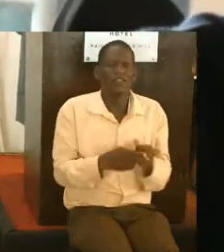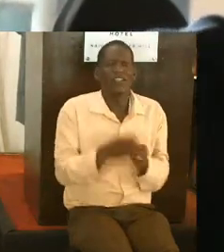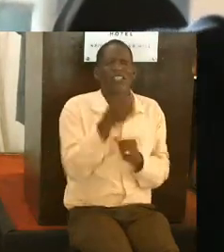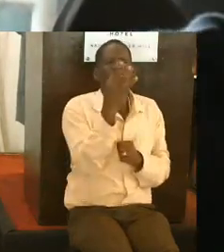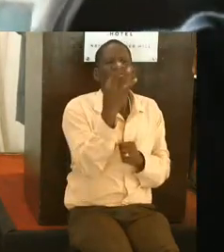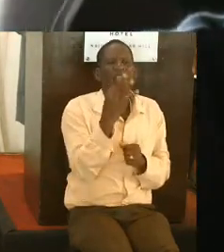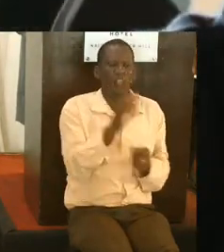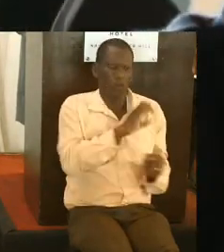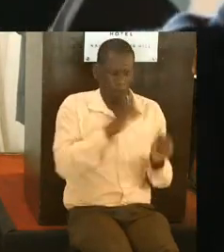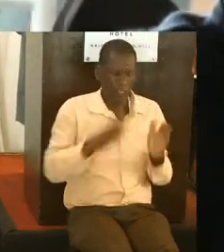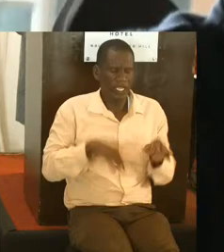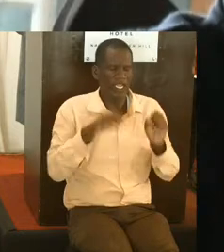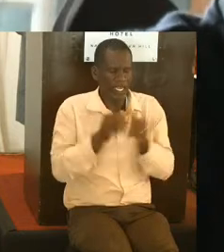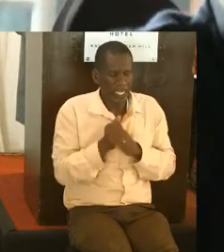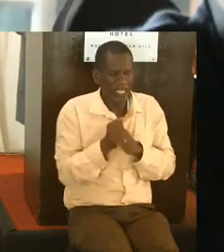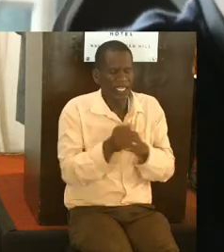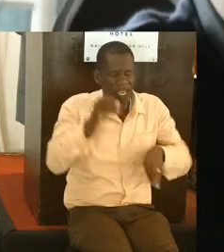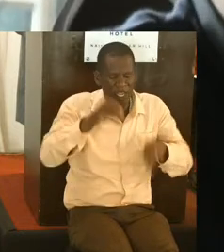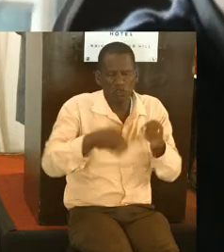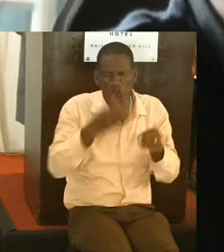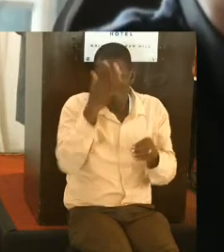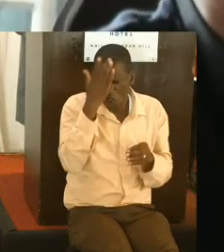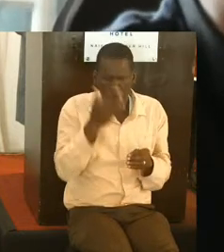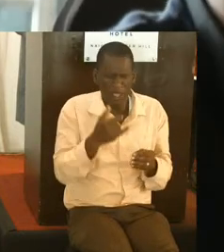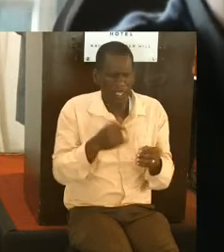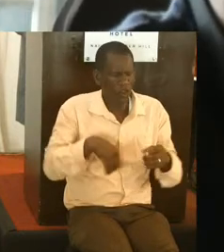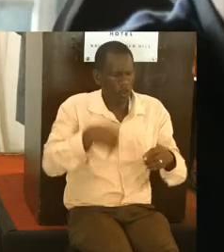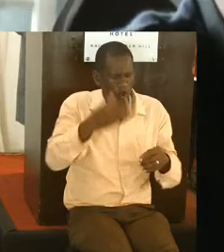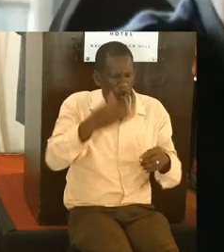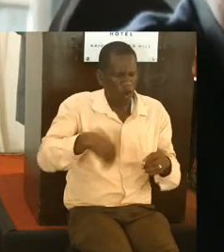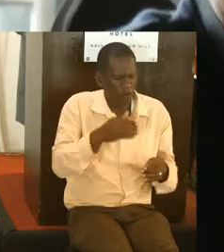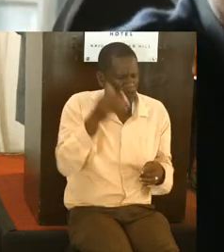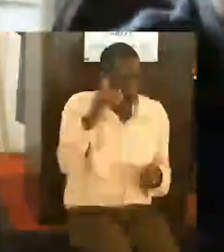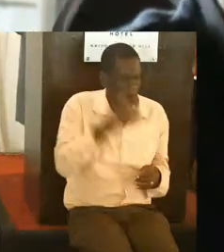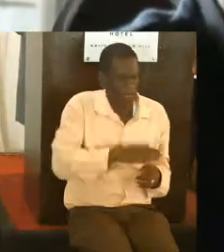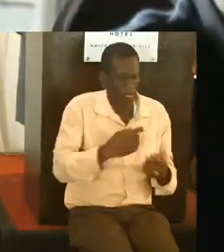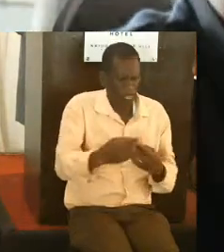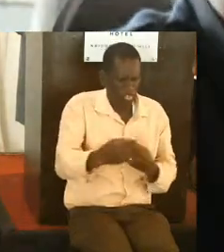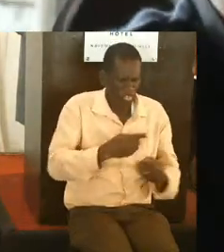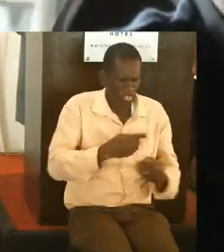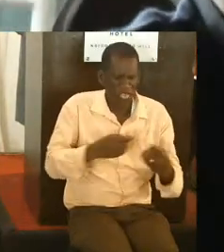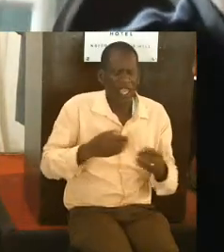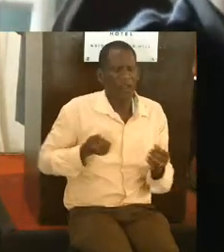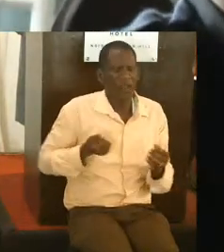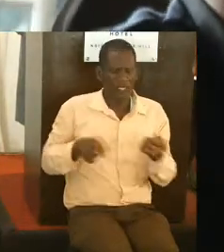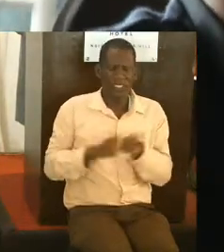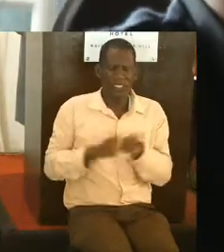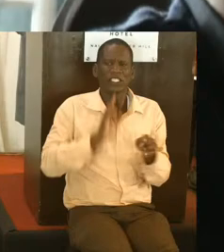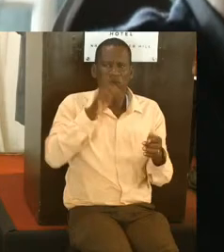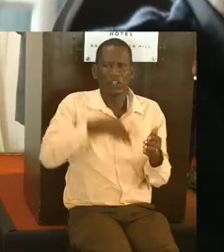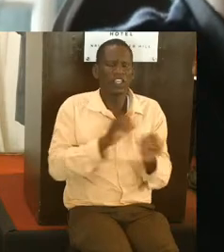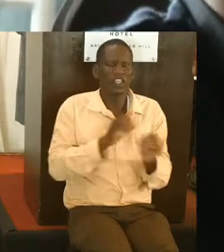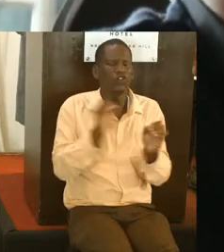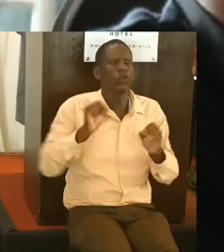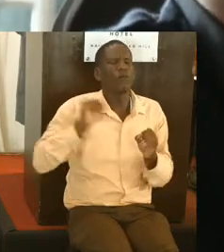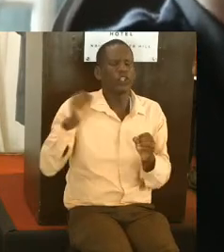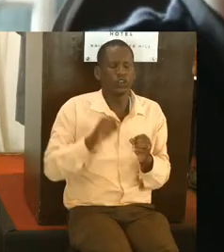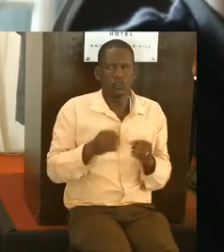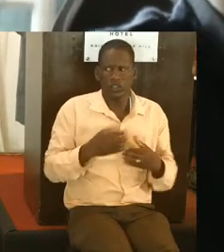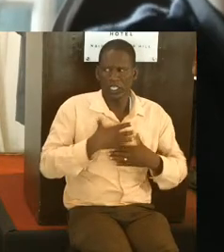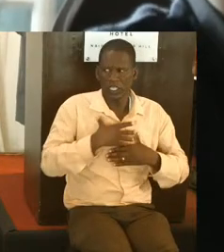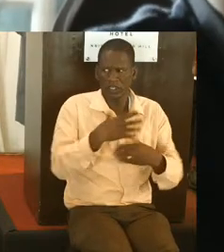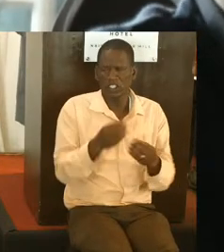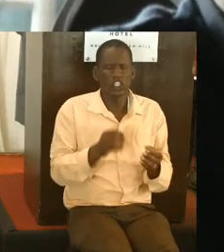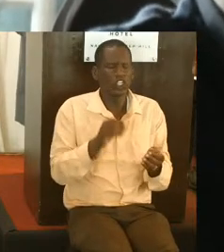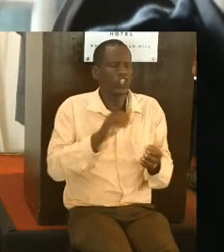can render an election why do we have to keep on going back and forth our dear sister told us that if there is no political will it doesn't